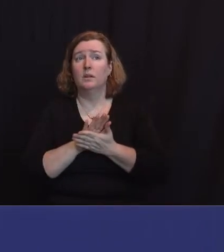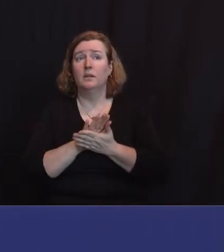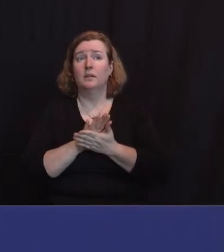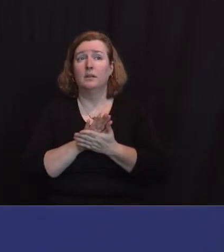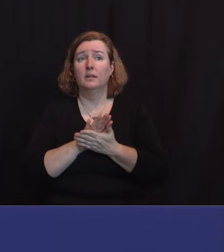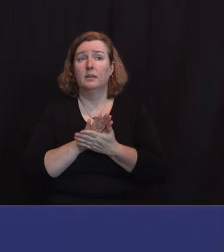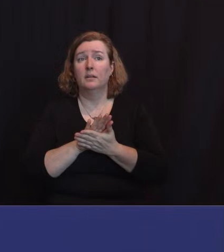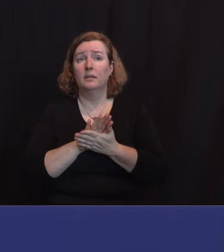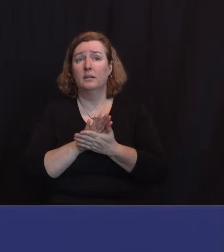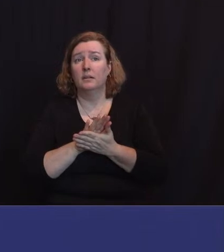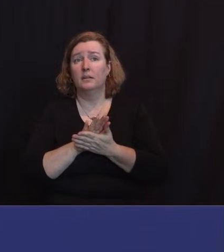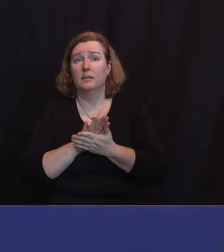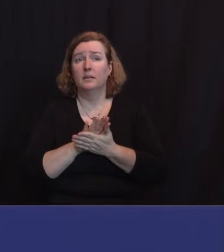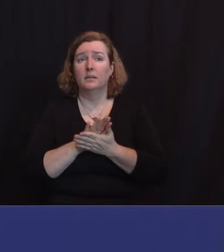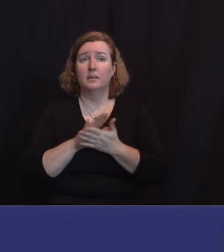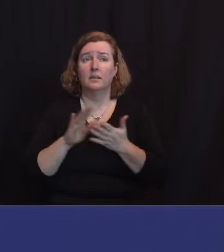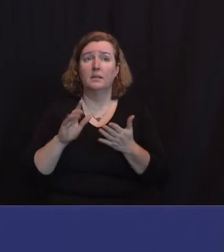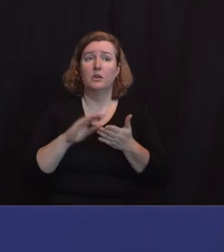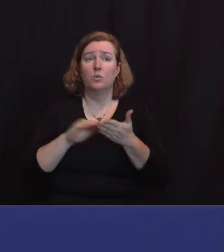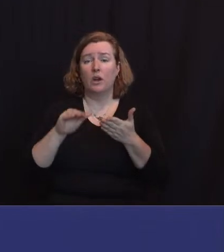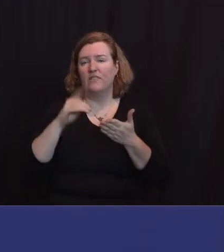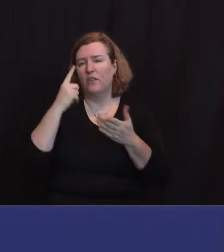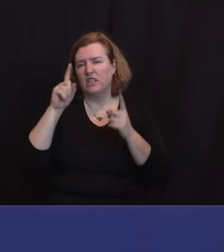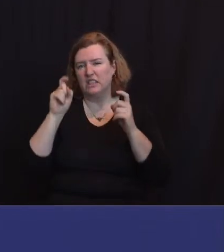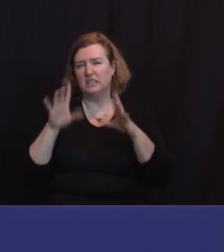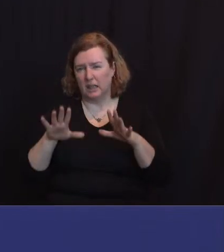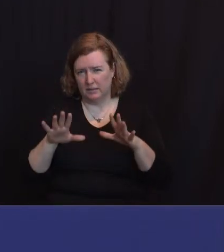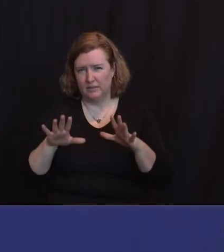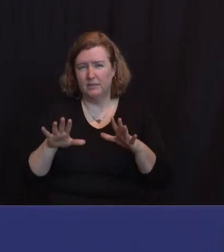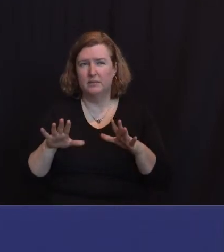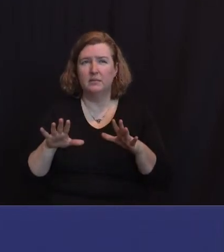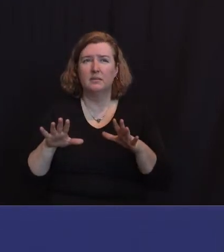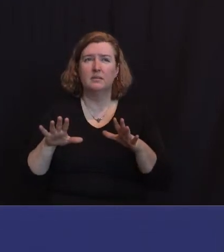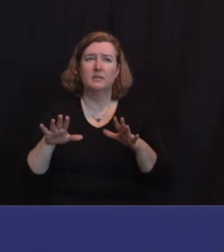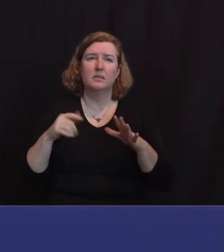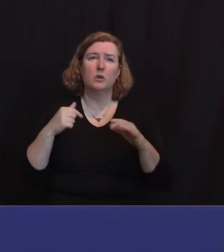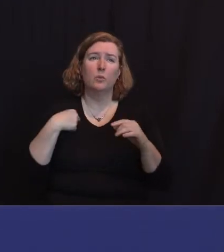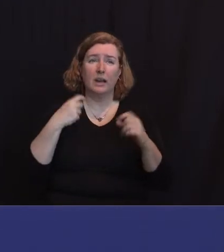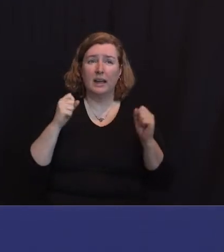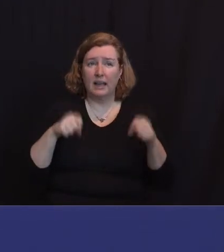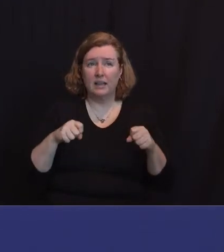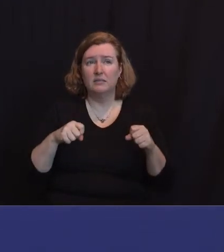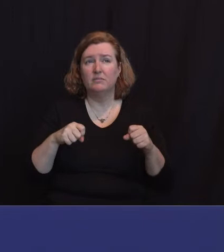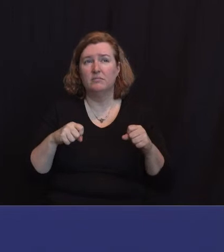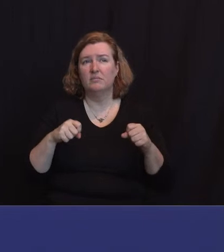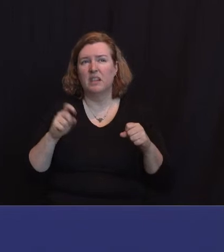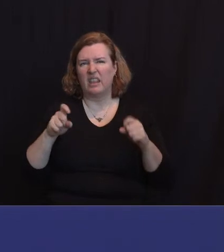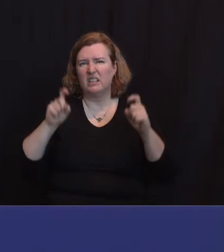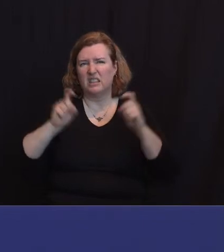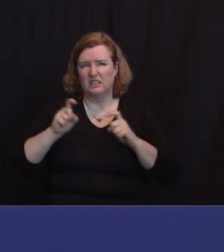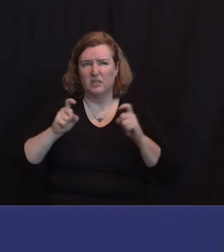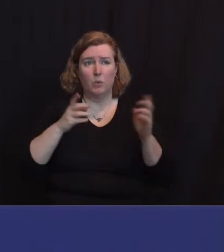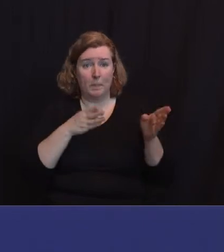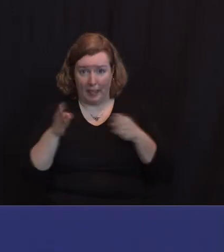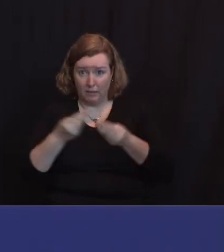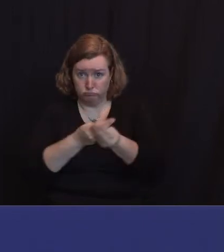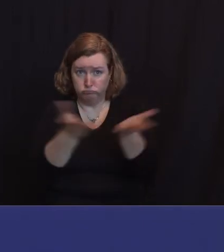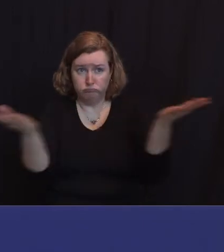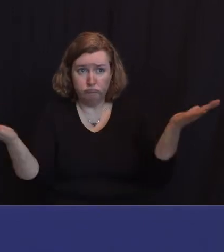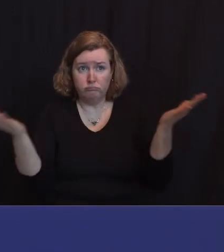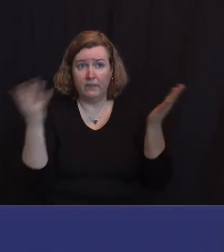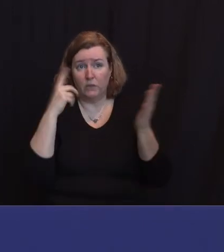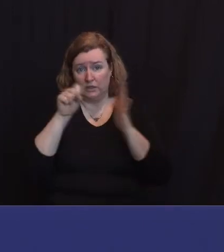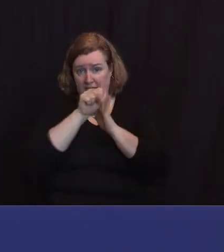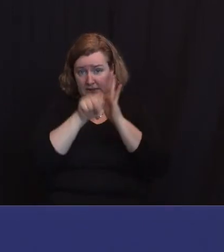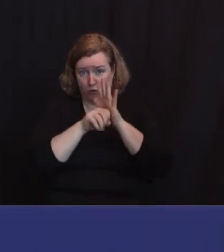it basically allows us to take a test that we were going to administer statewide in the